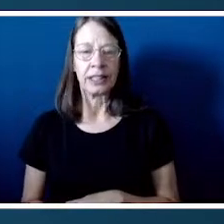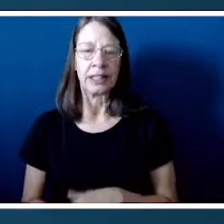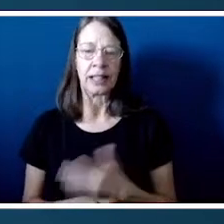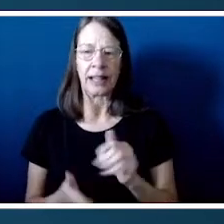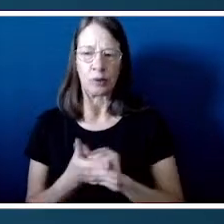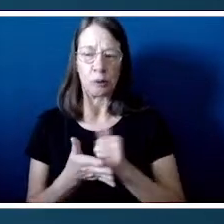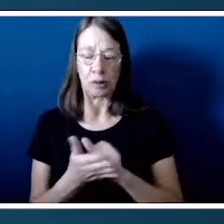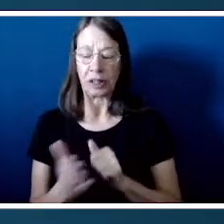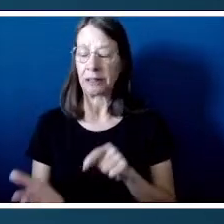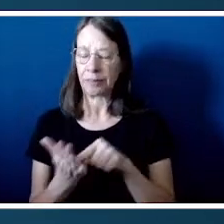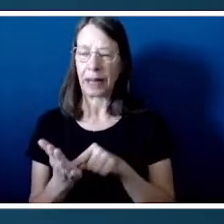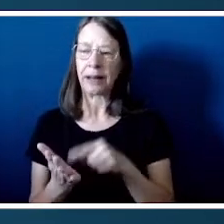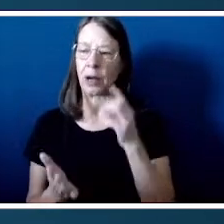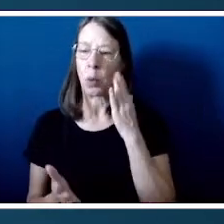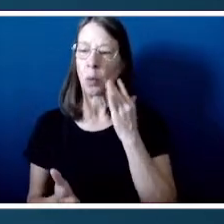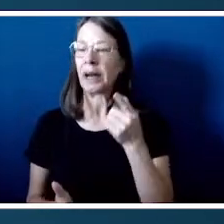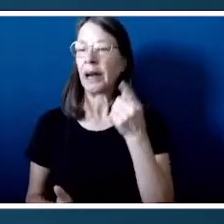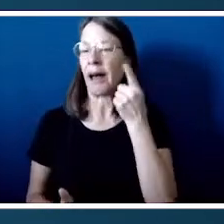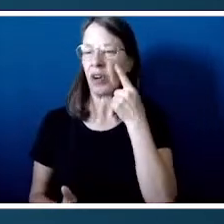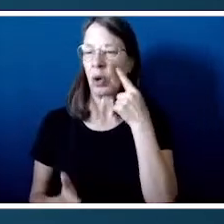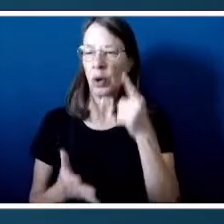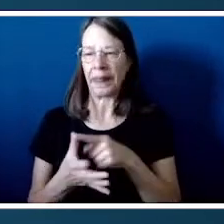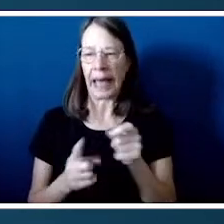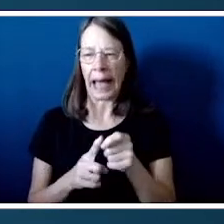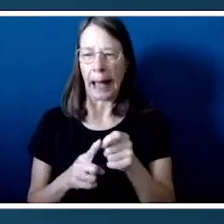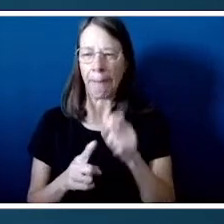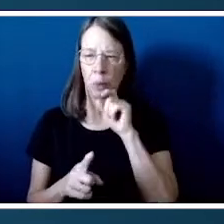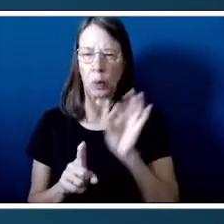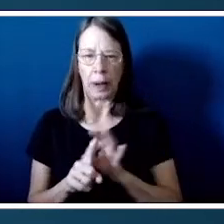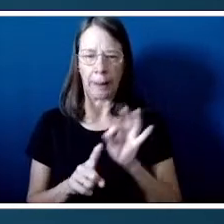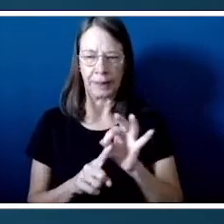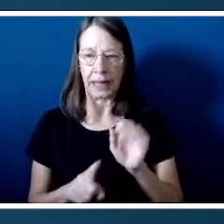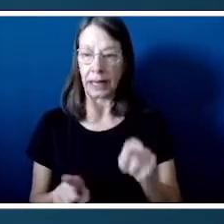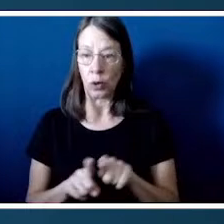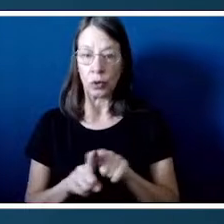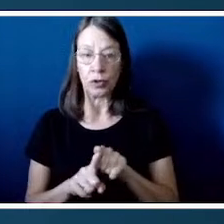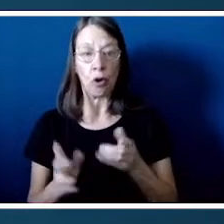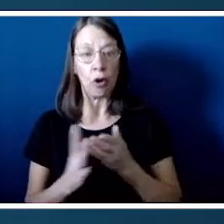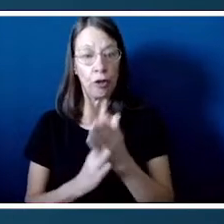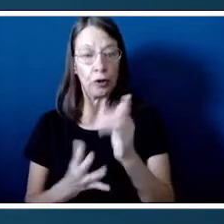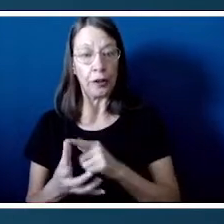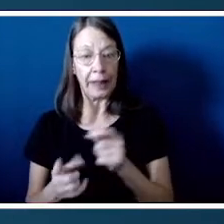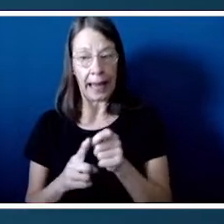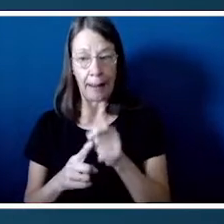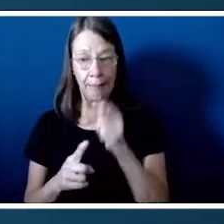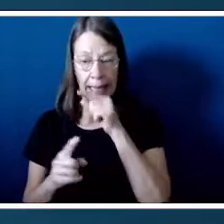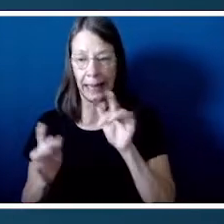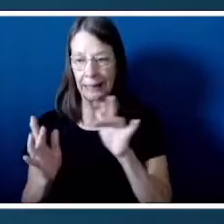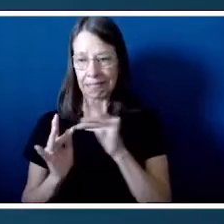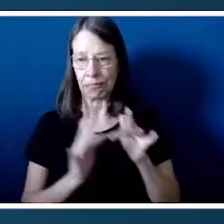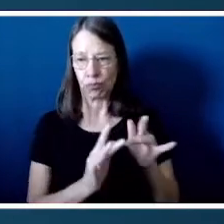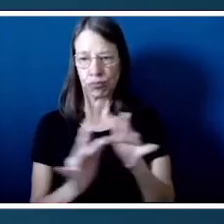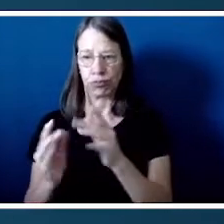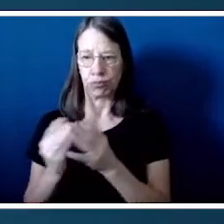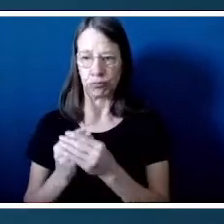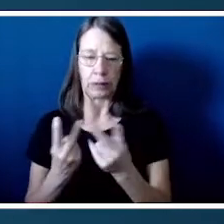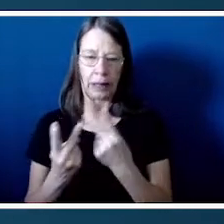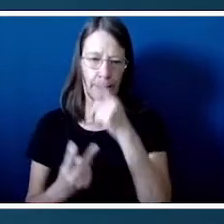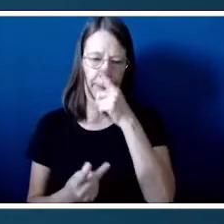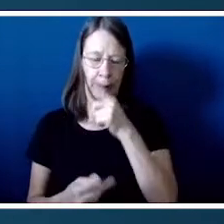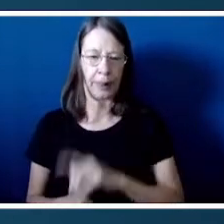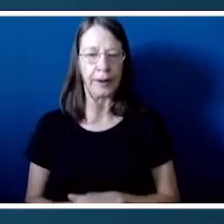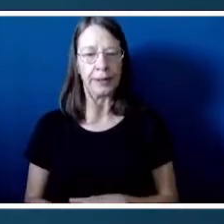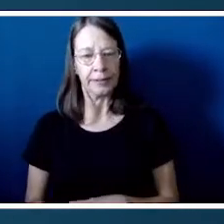in the app. And it's also a great way to network with colleagues and other delegates. I'd also like to